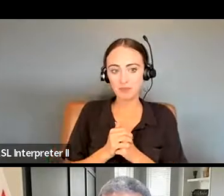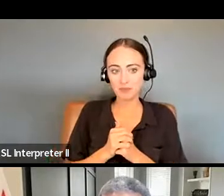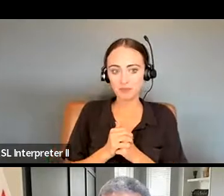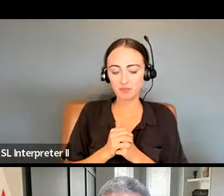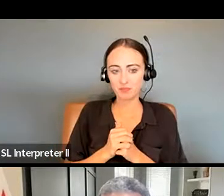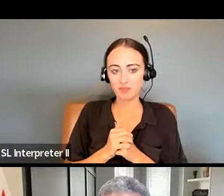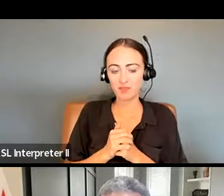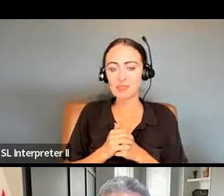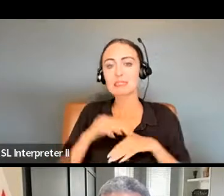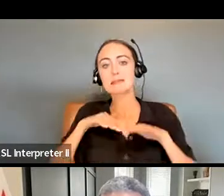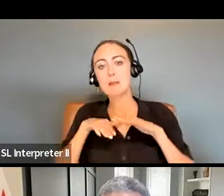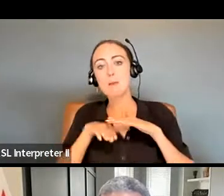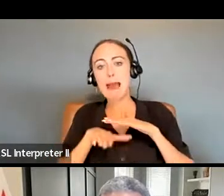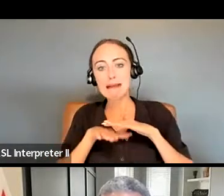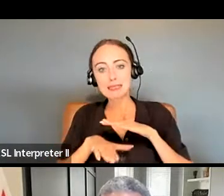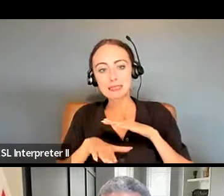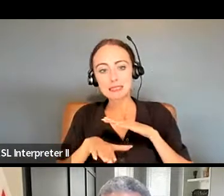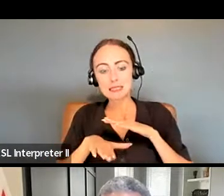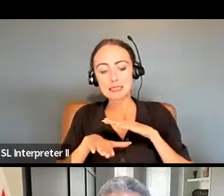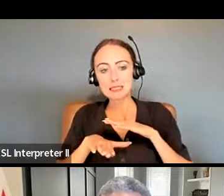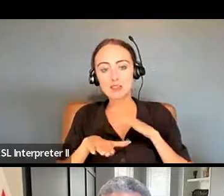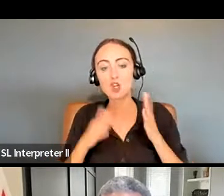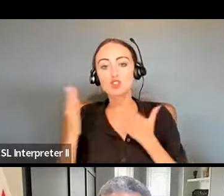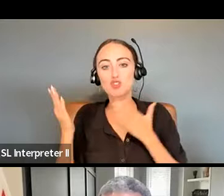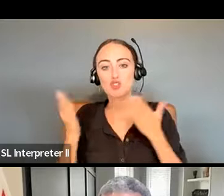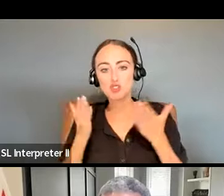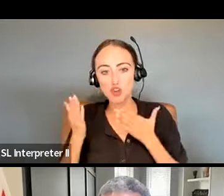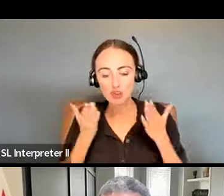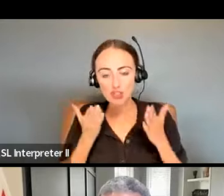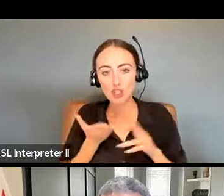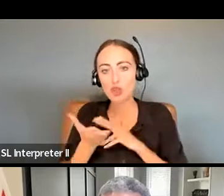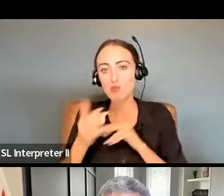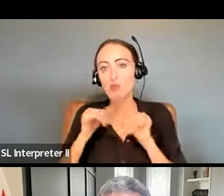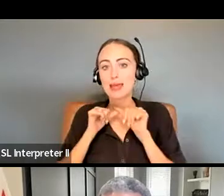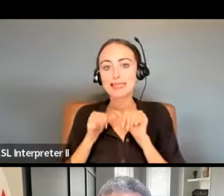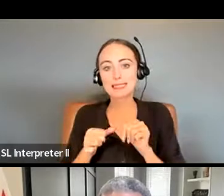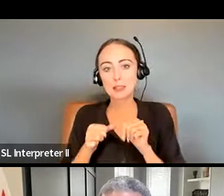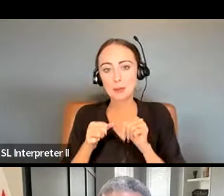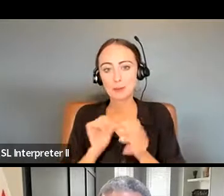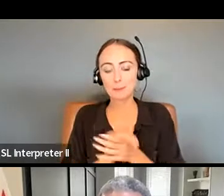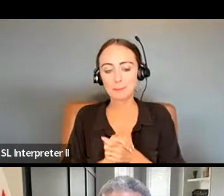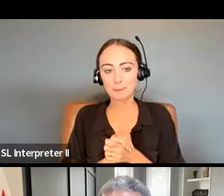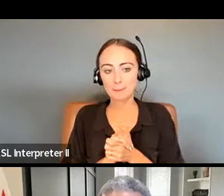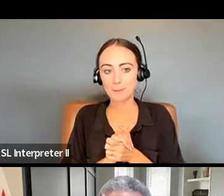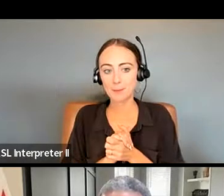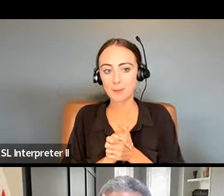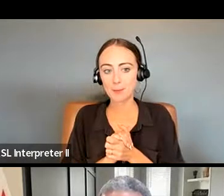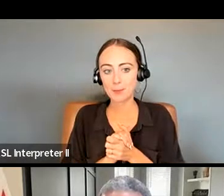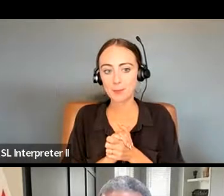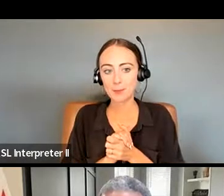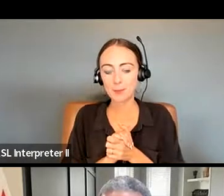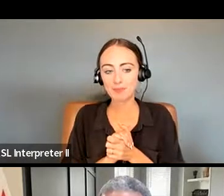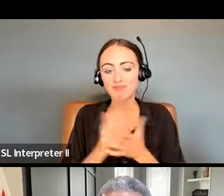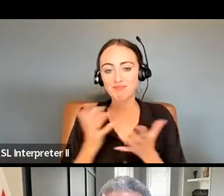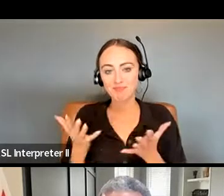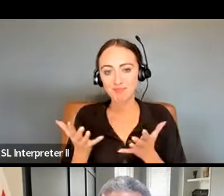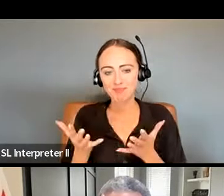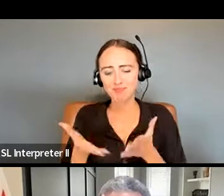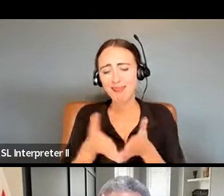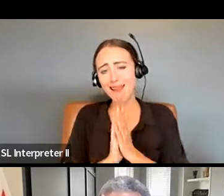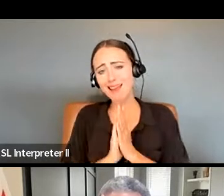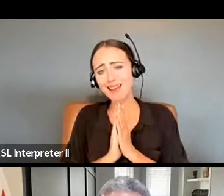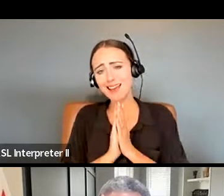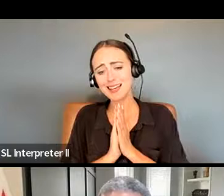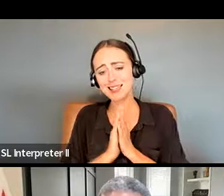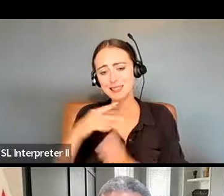from accessing services through the continuum. And that, I asked